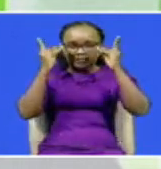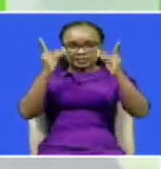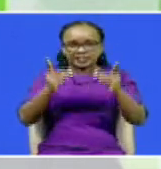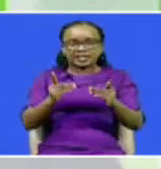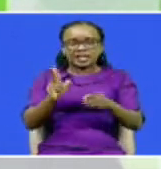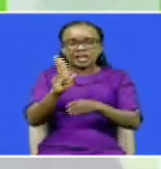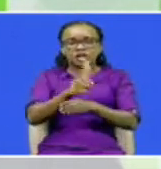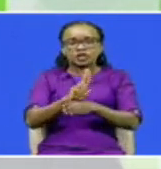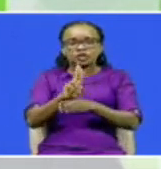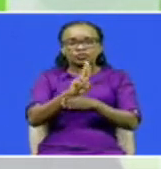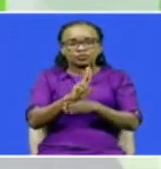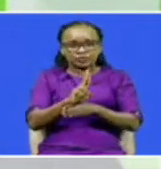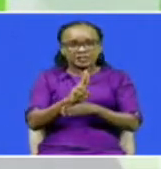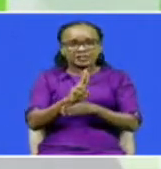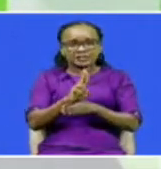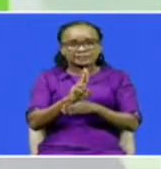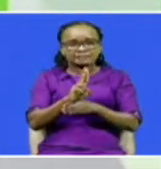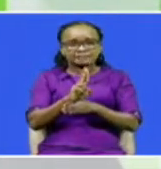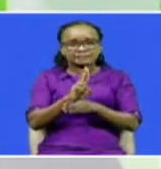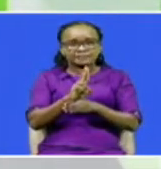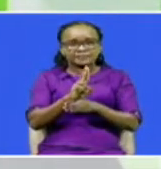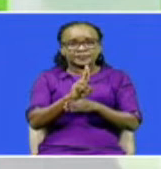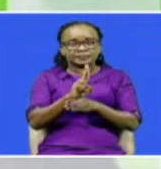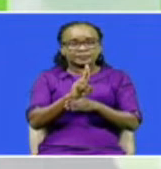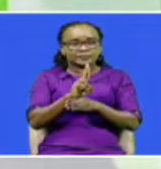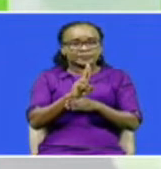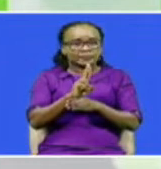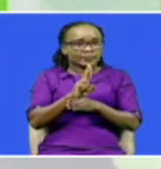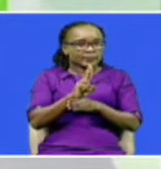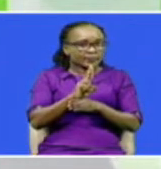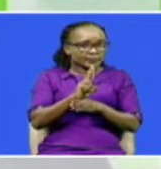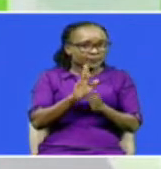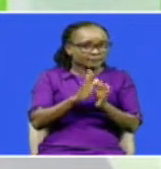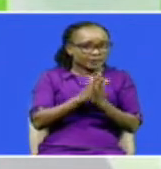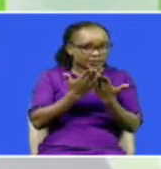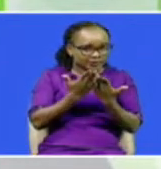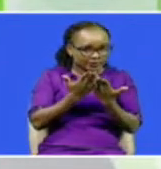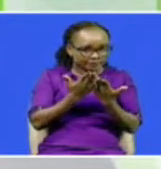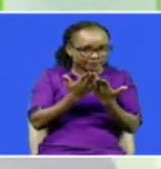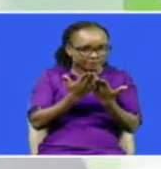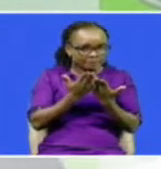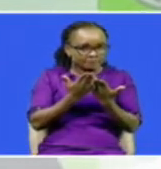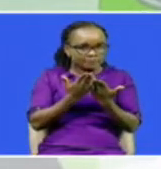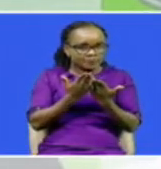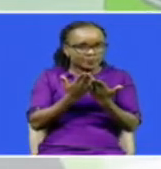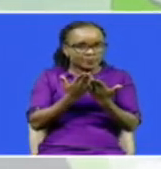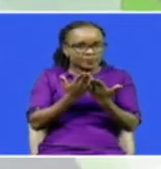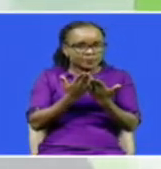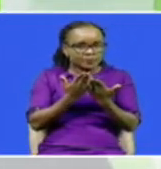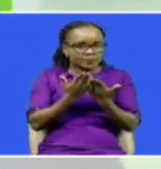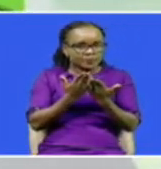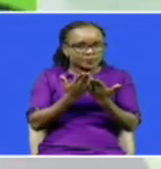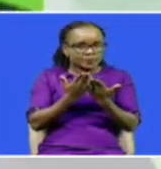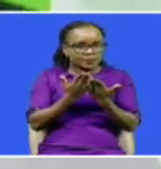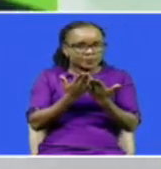use a digital register as opposed to physical register is to